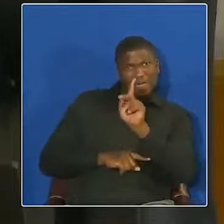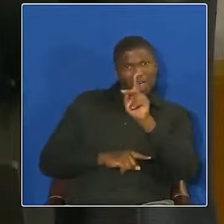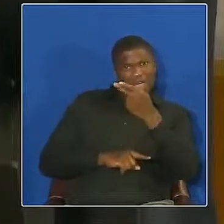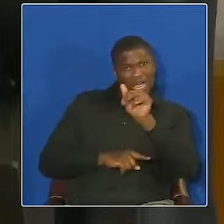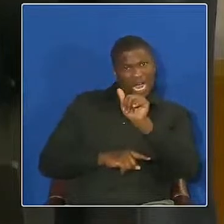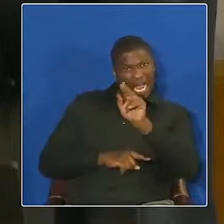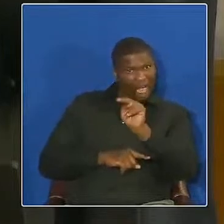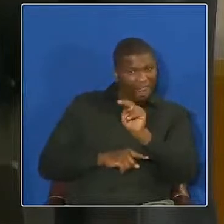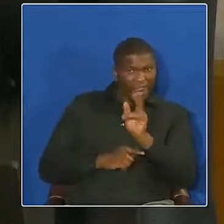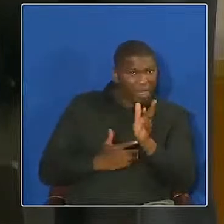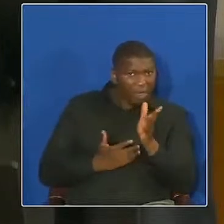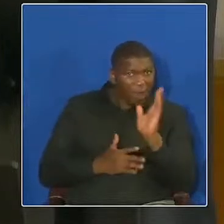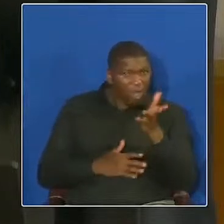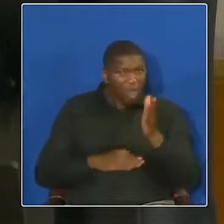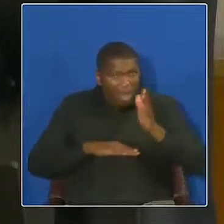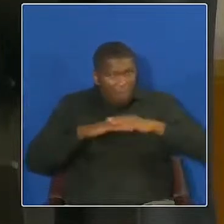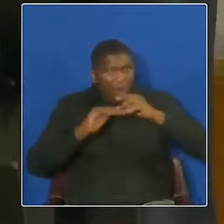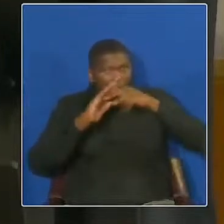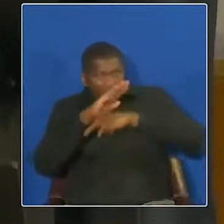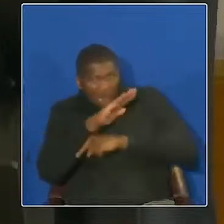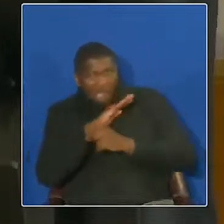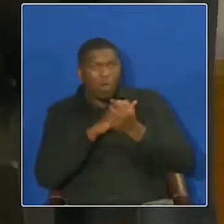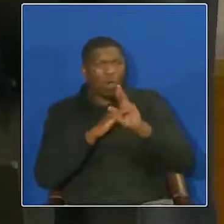be inappropriate to disclose at this point.